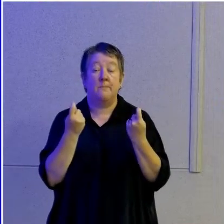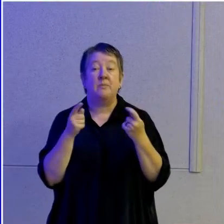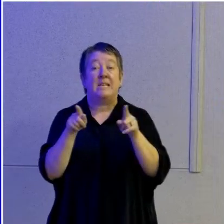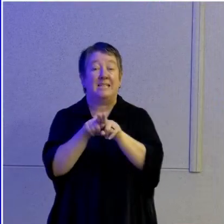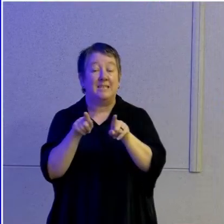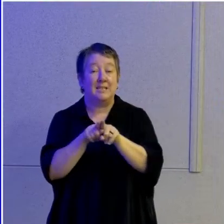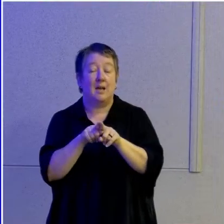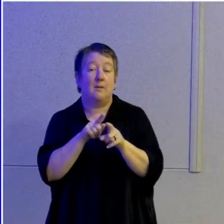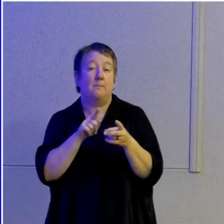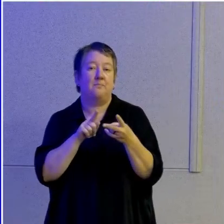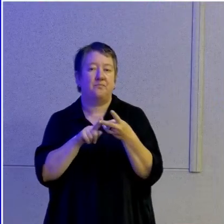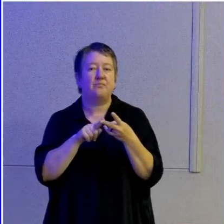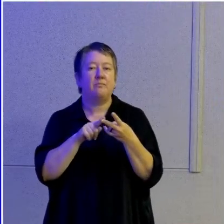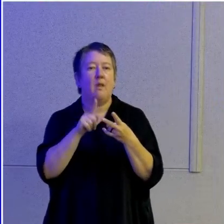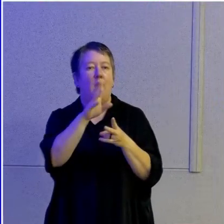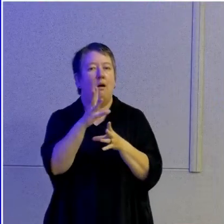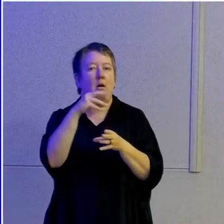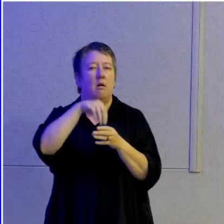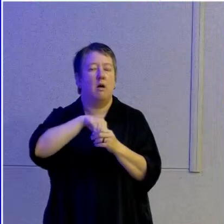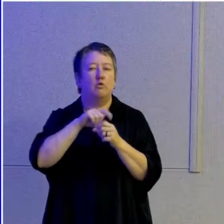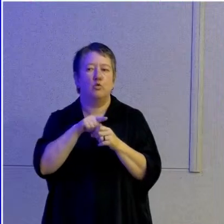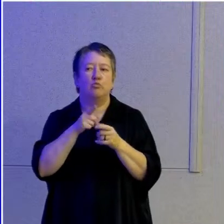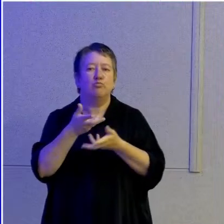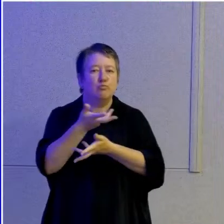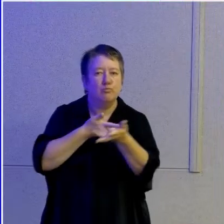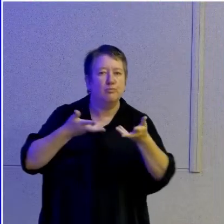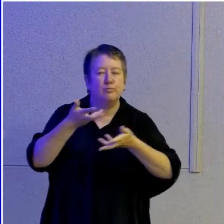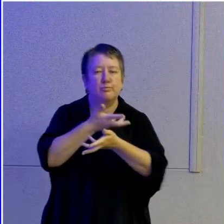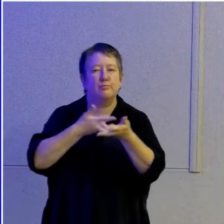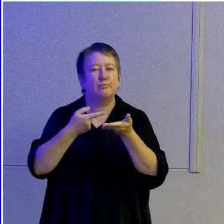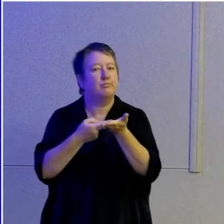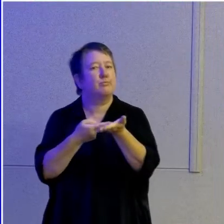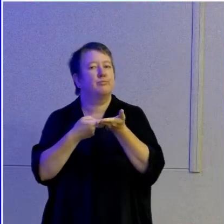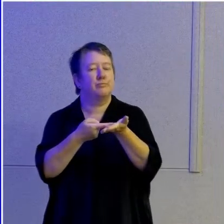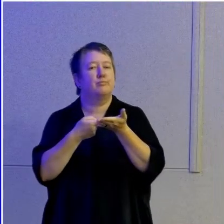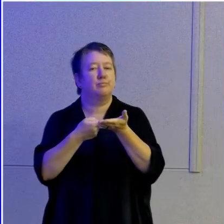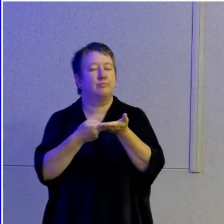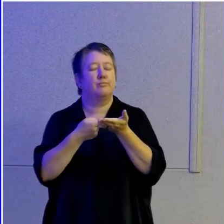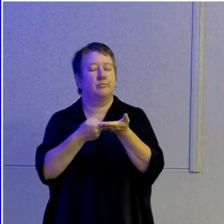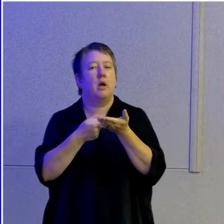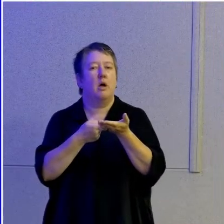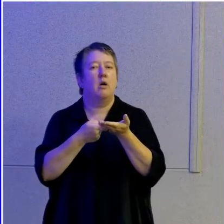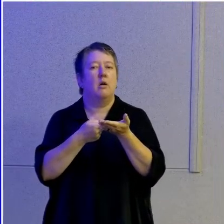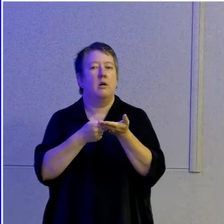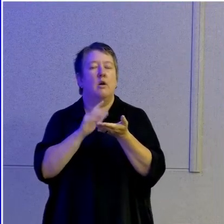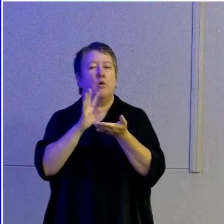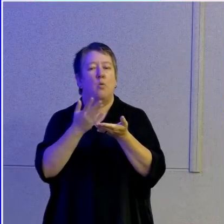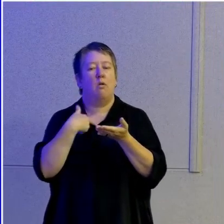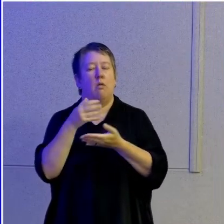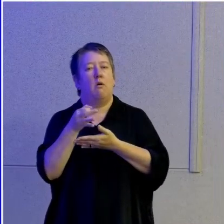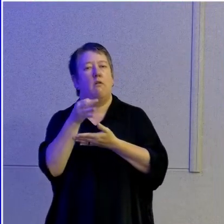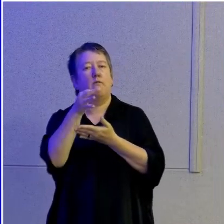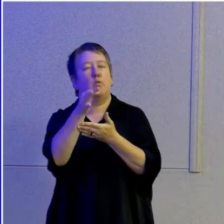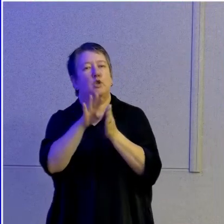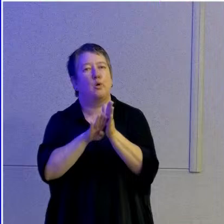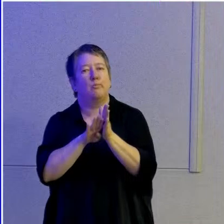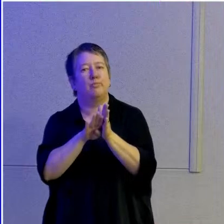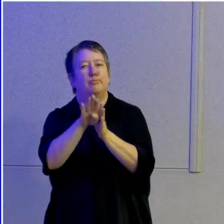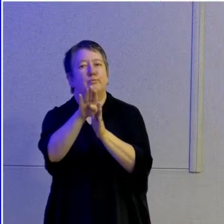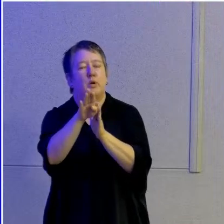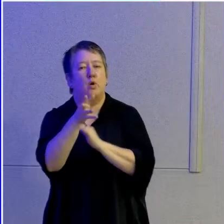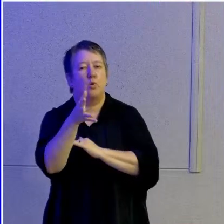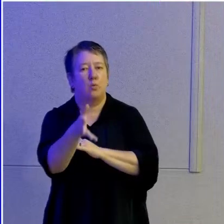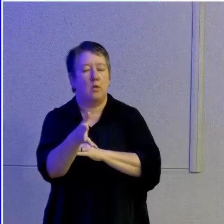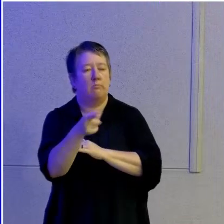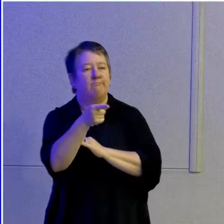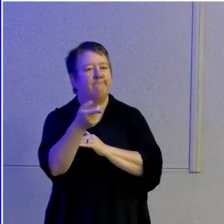to the conversations that will shape our future. Welcome to